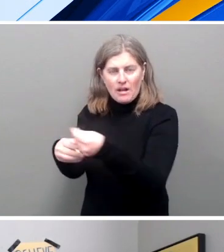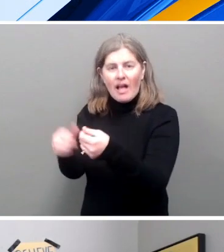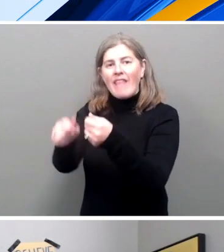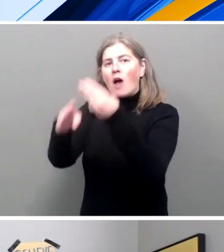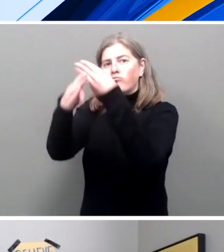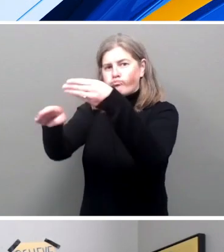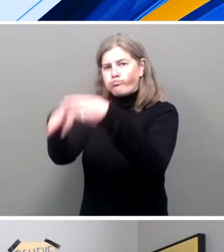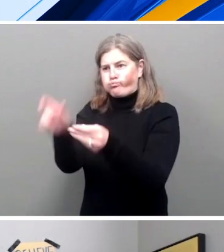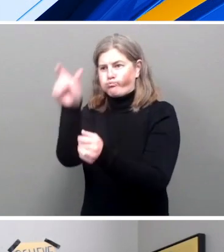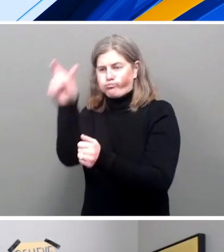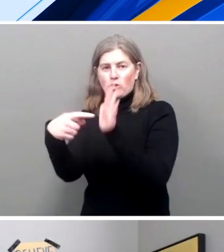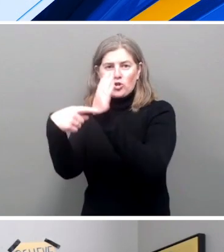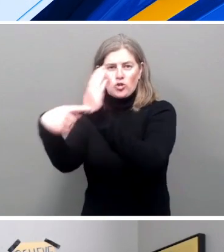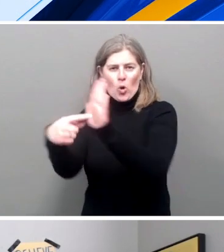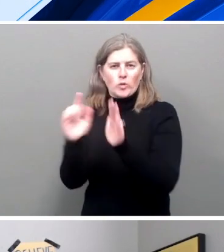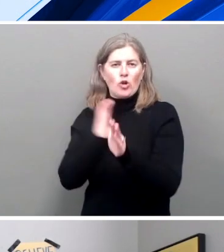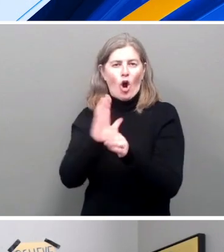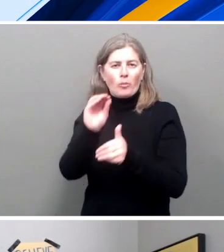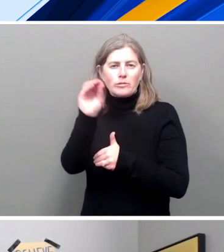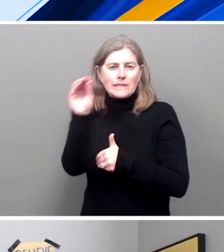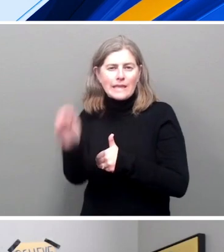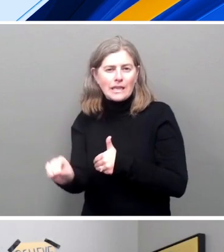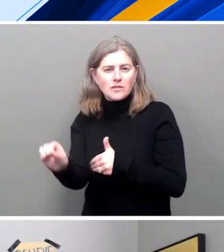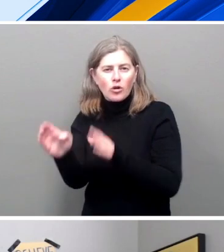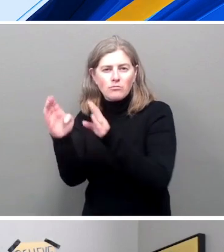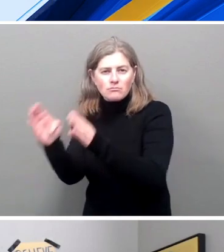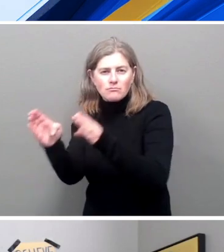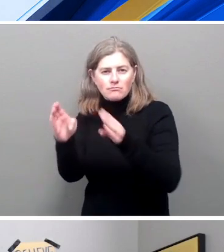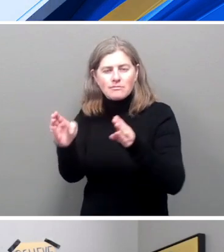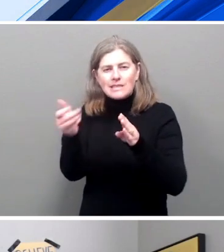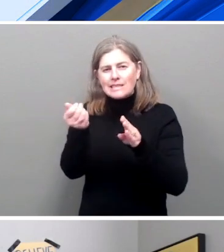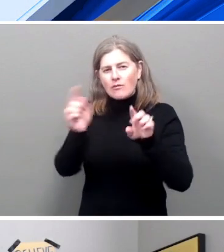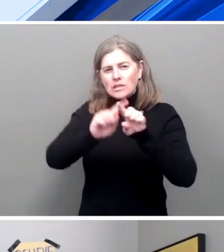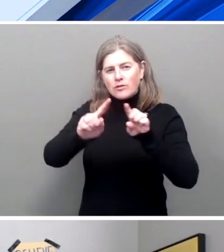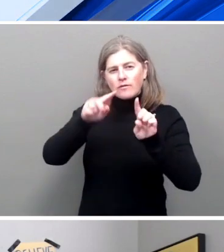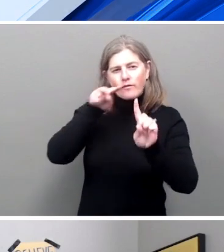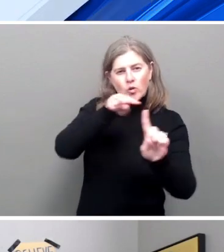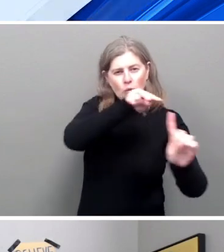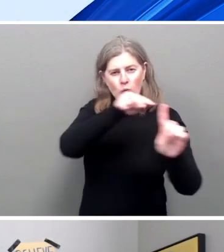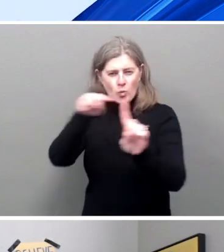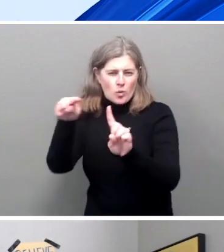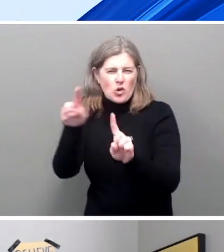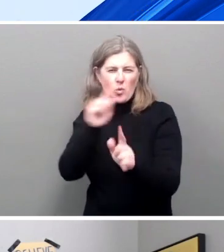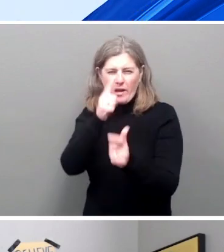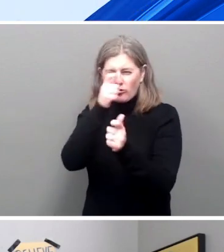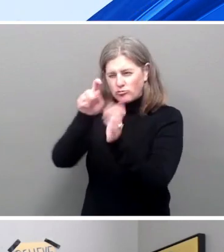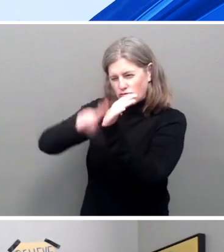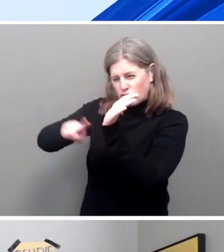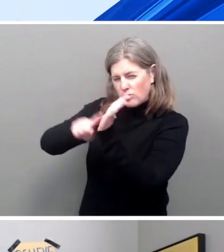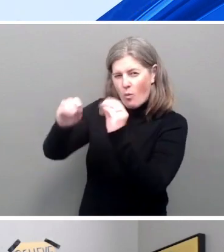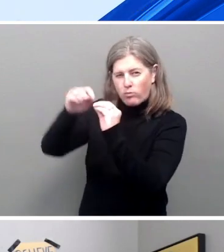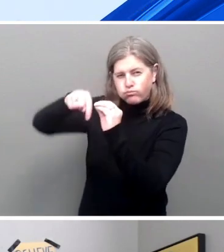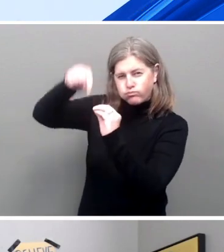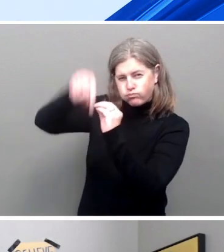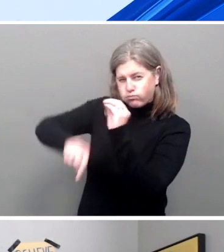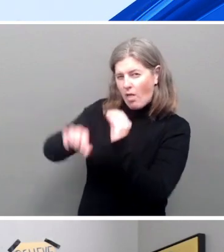down our mortality rates in several different ways, which I think you'll be interested in looking at. And I